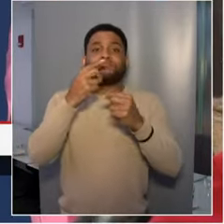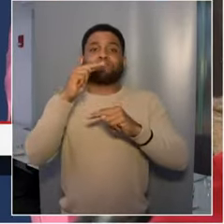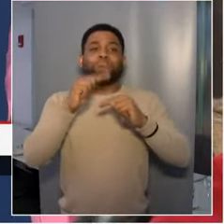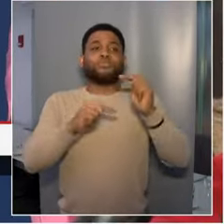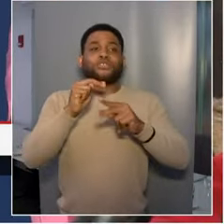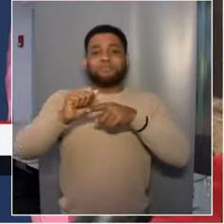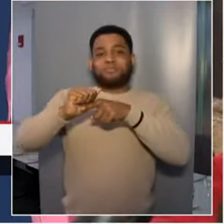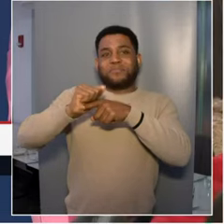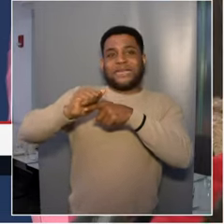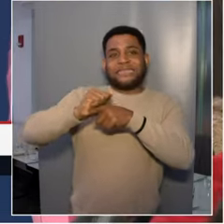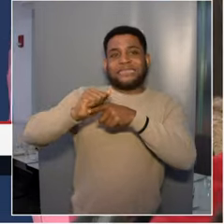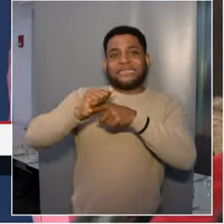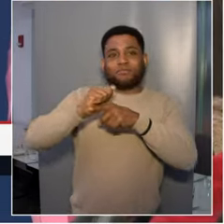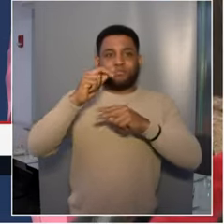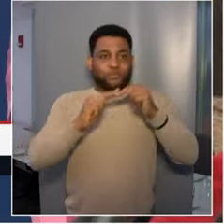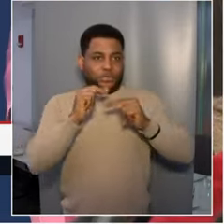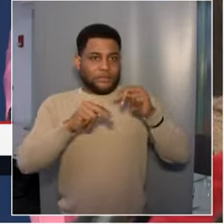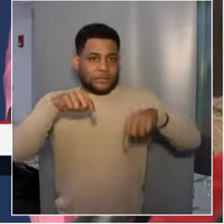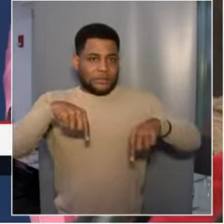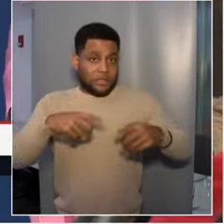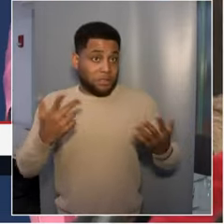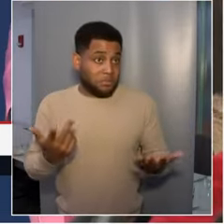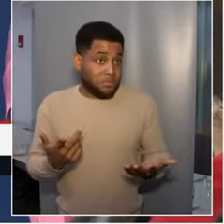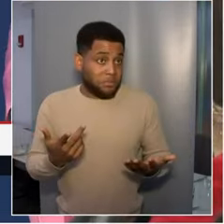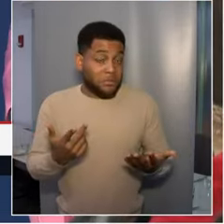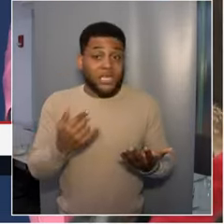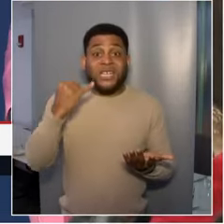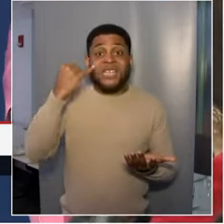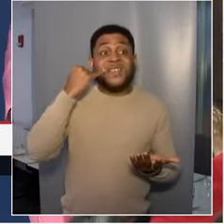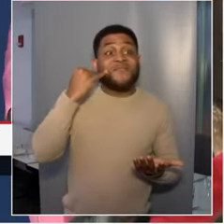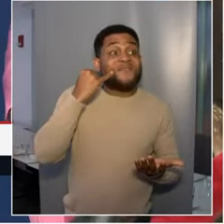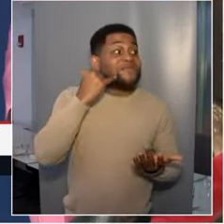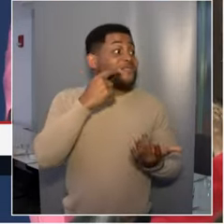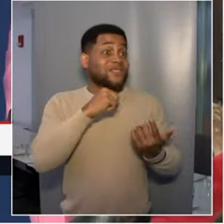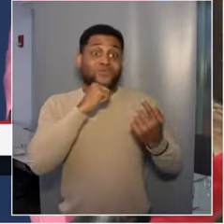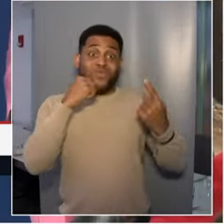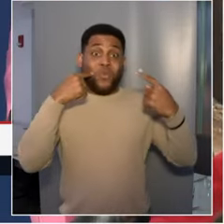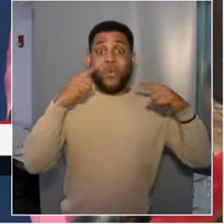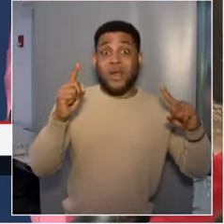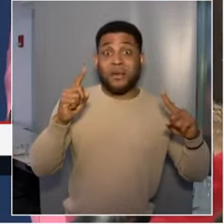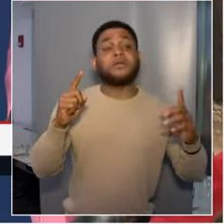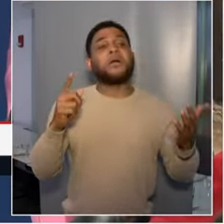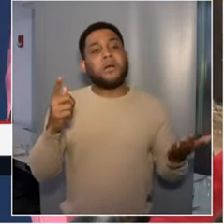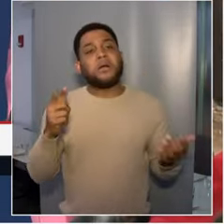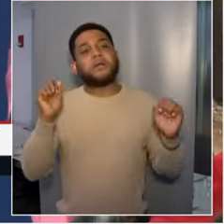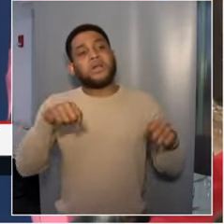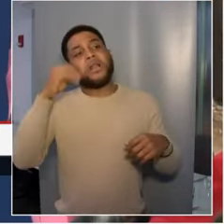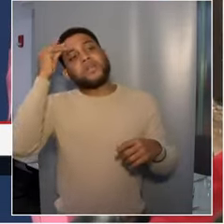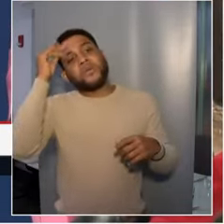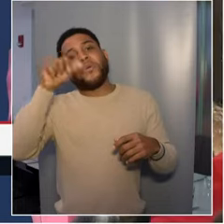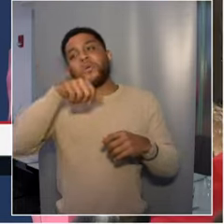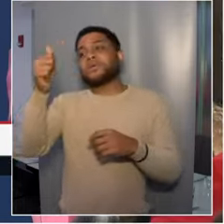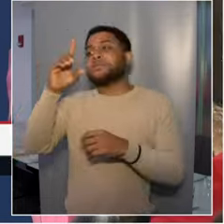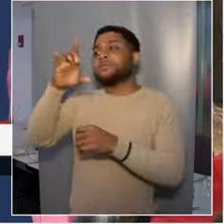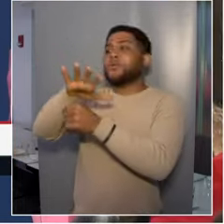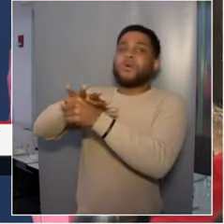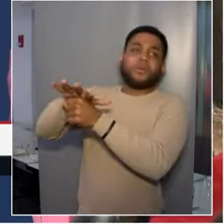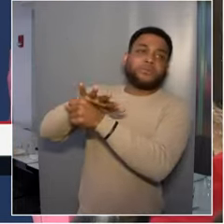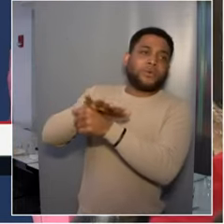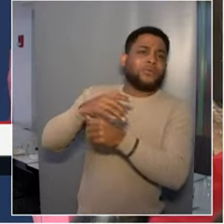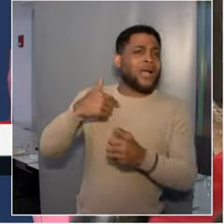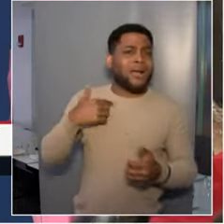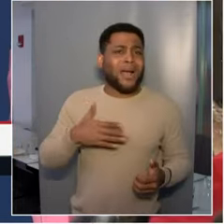if this site doesn't work out for the practice facility, they could consider another DC site, and we would be happy to help them in